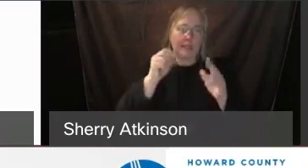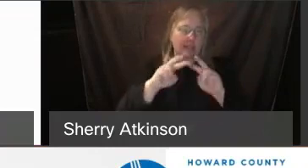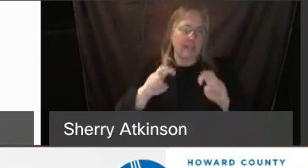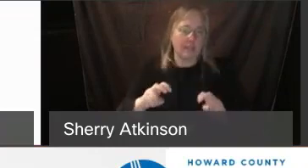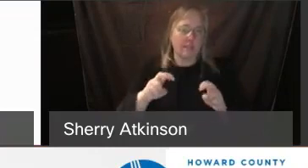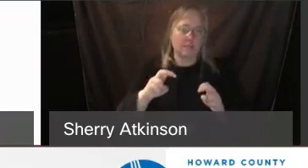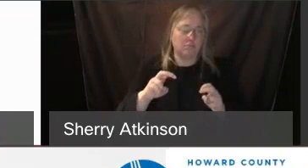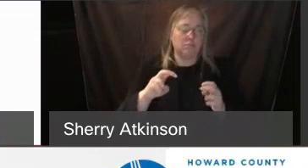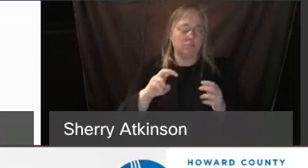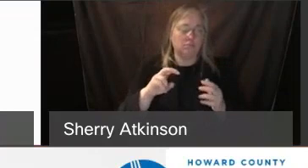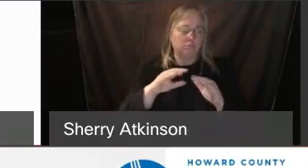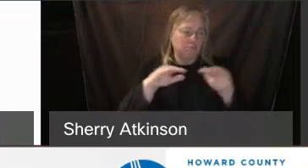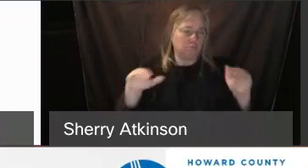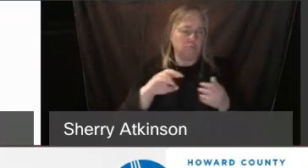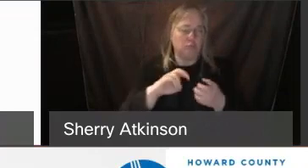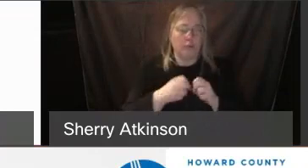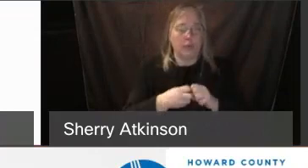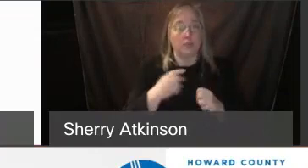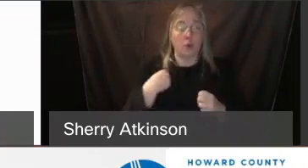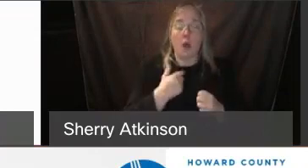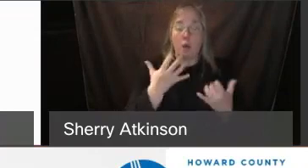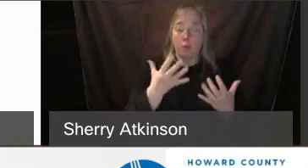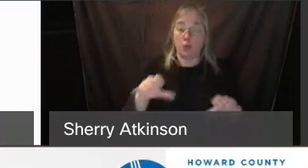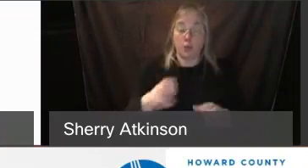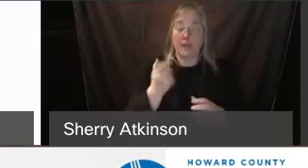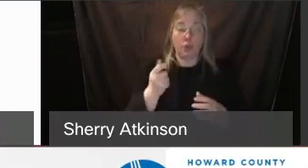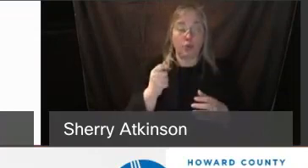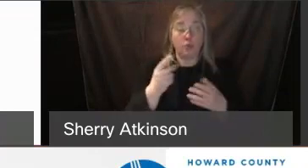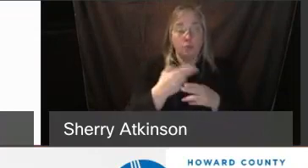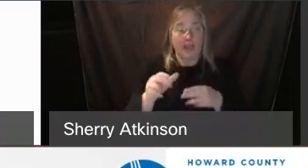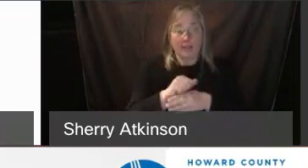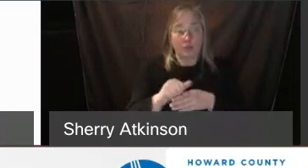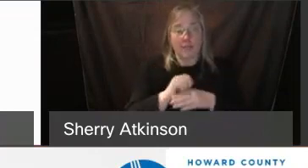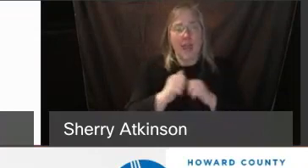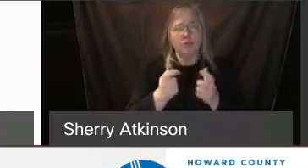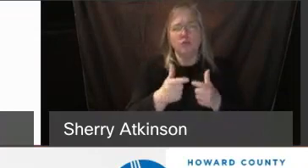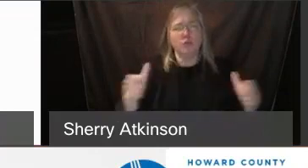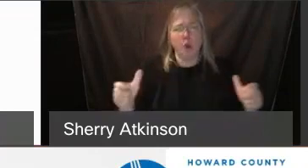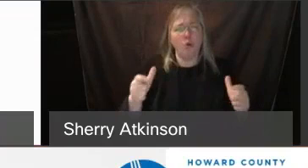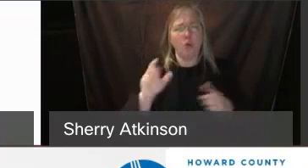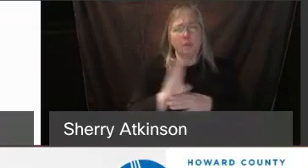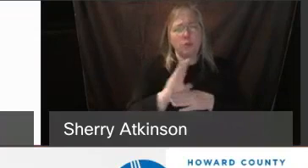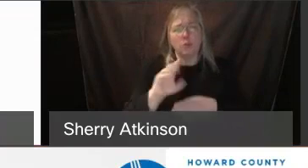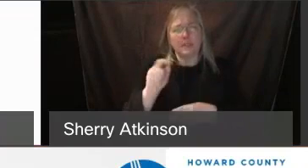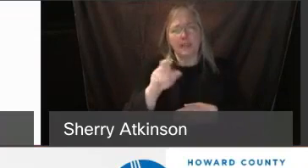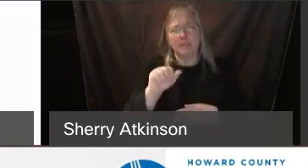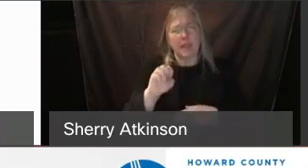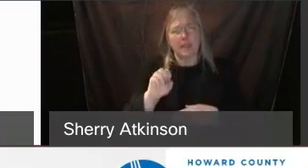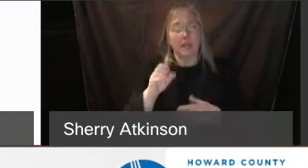I'm going to go through a quick exercise in terms of growing the commercial tax base. These are numbers that we just looked